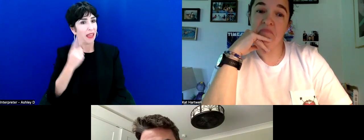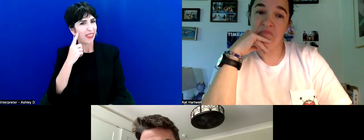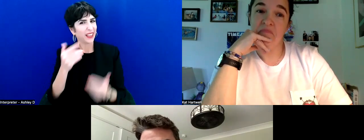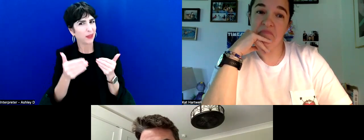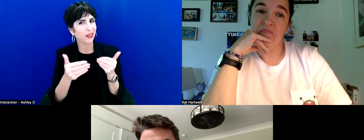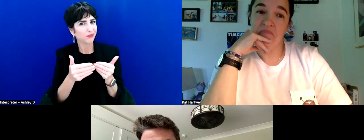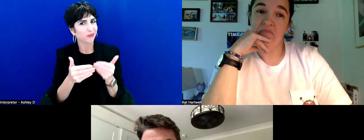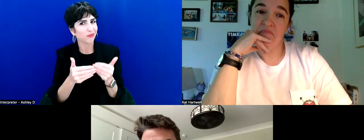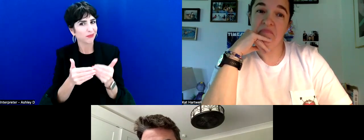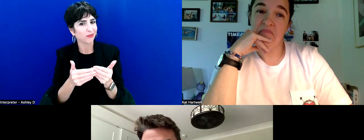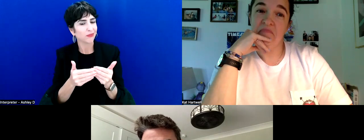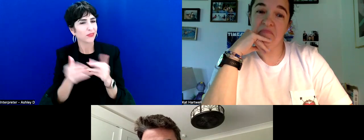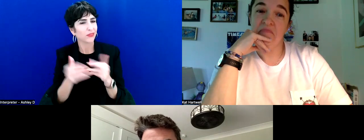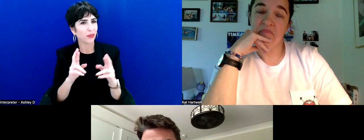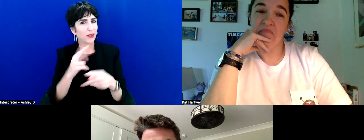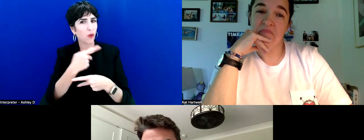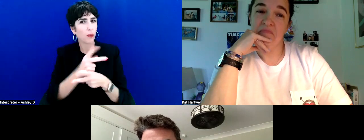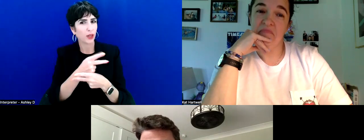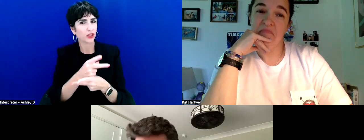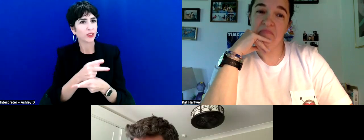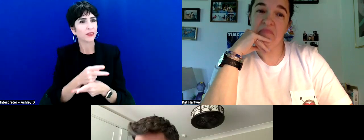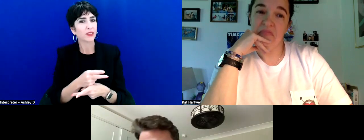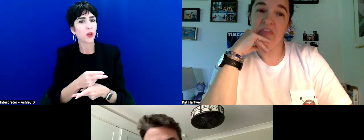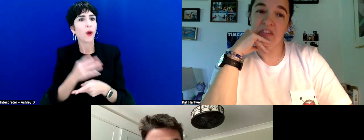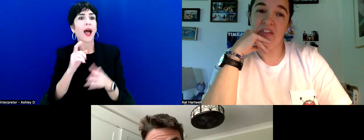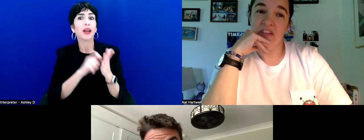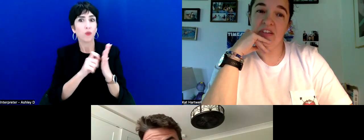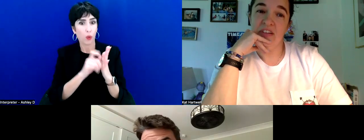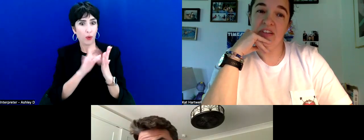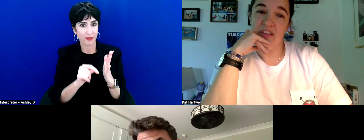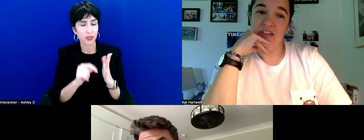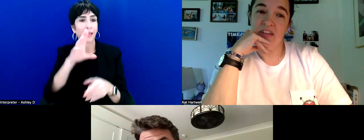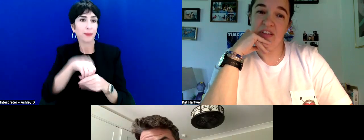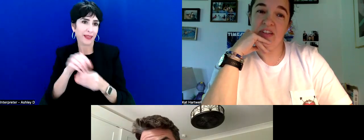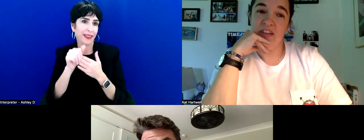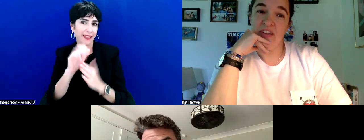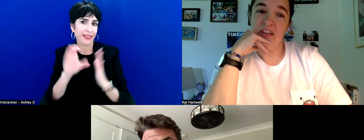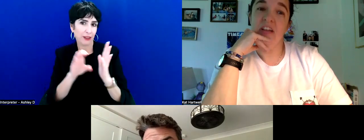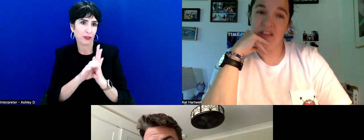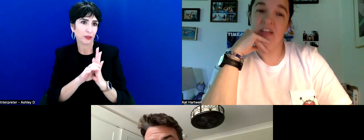close to putting it into production, where I did write it so that I would play the lead character, and